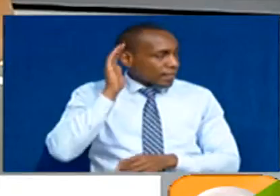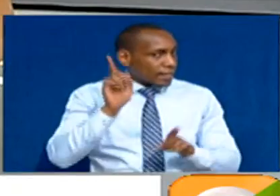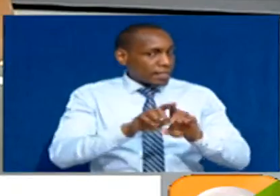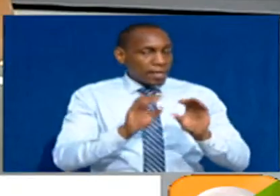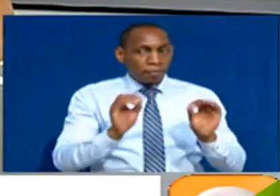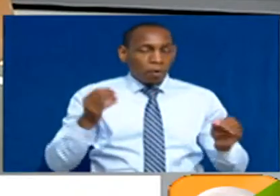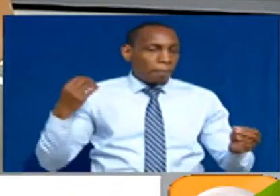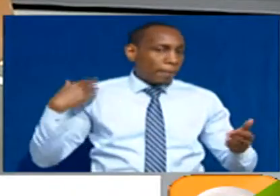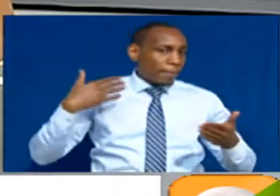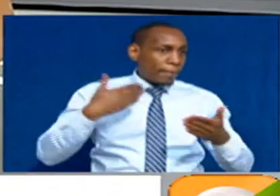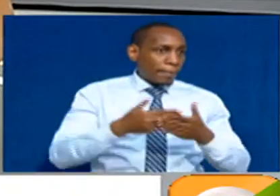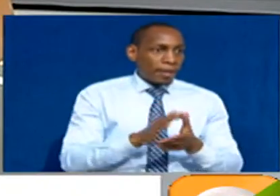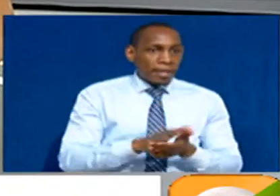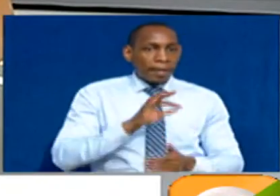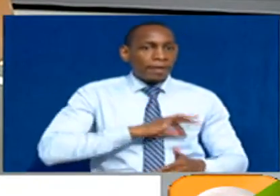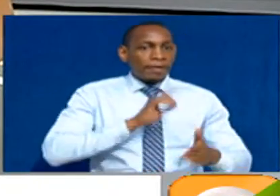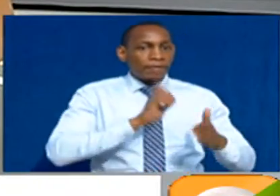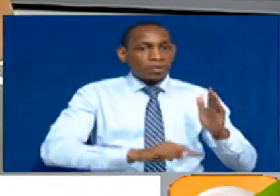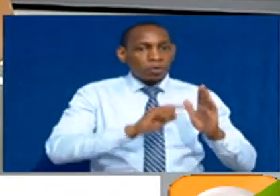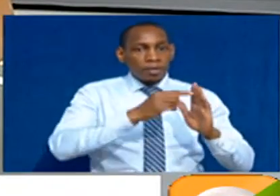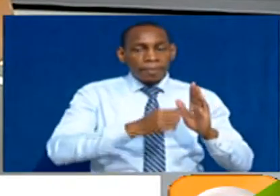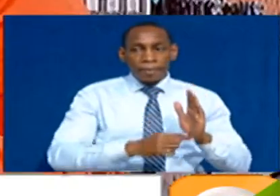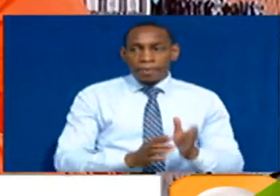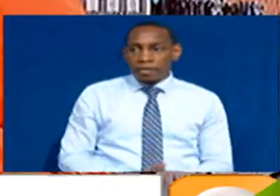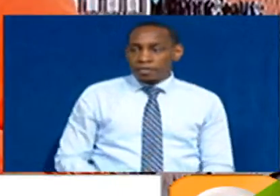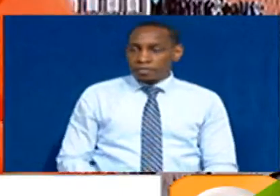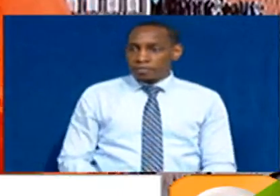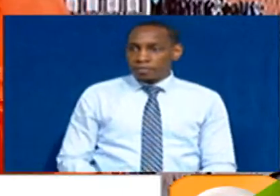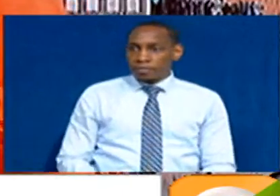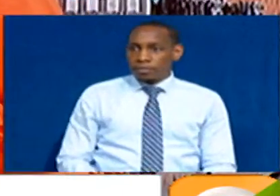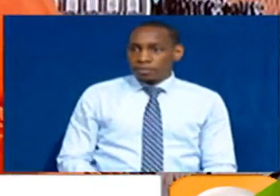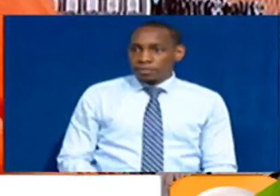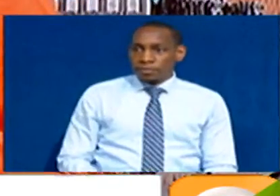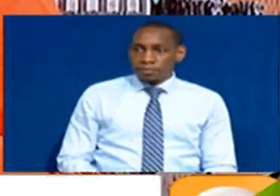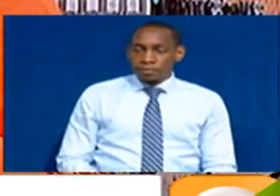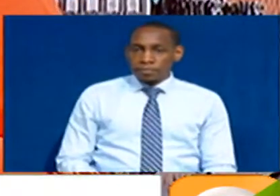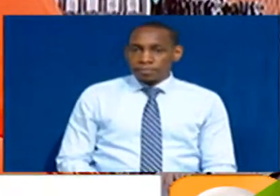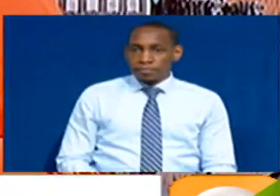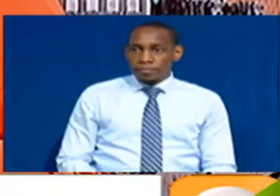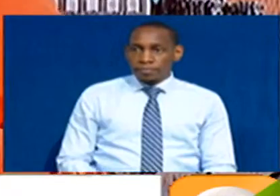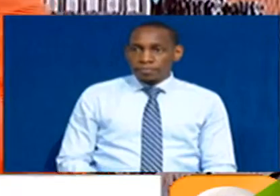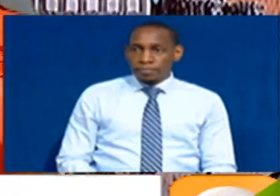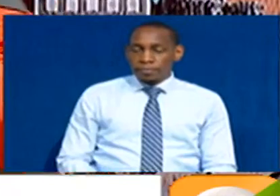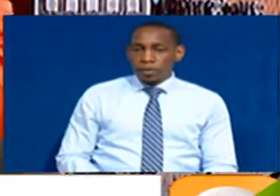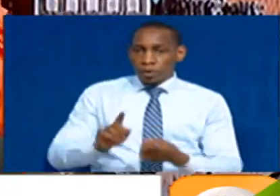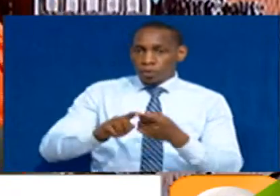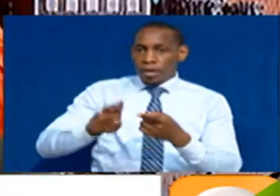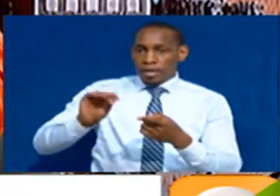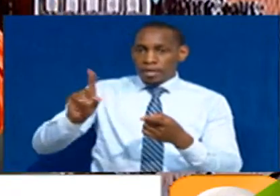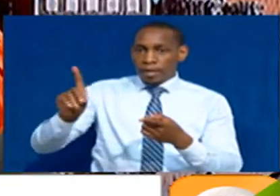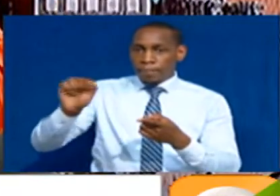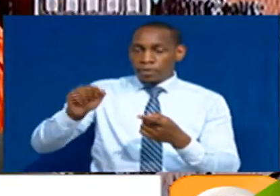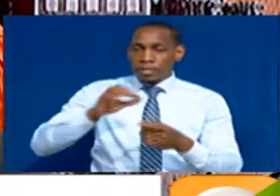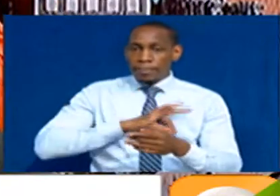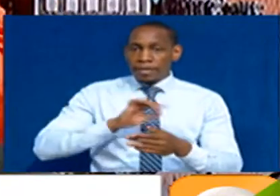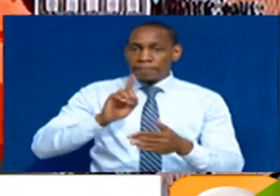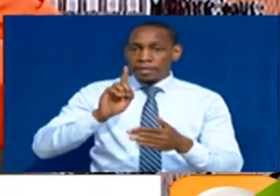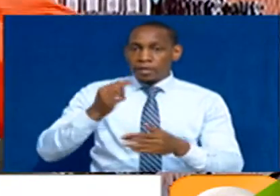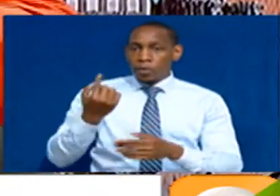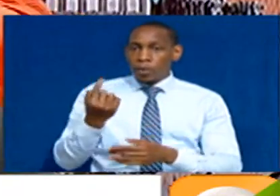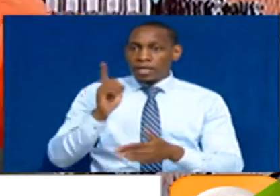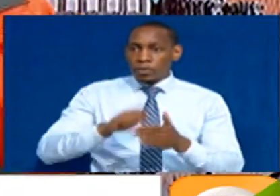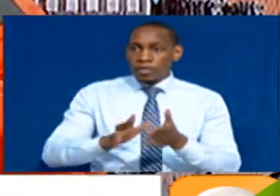of experiencing Kenyans. Those goodies, what are they? Look at the bonds. Look at the, you know, one goodie which is there is